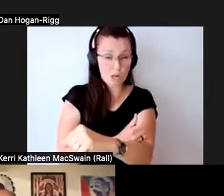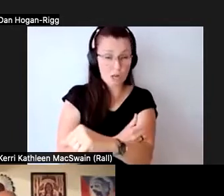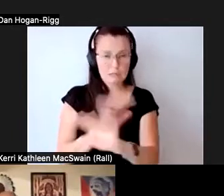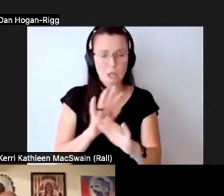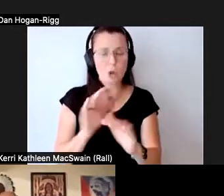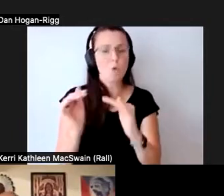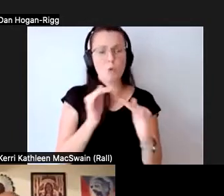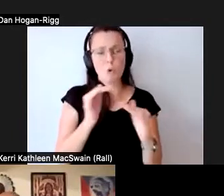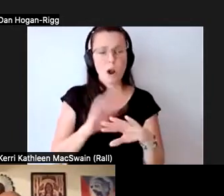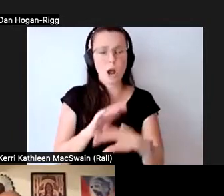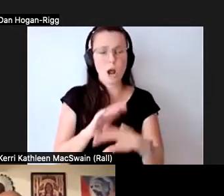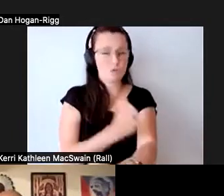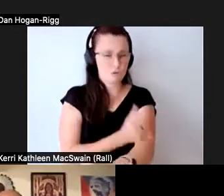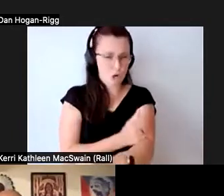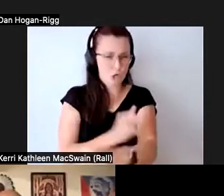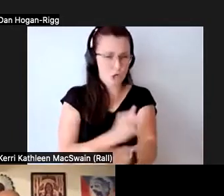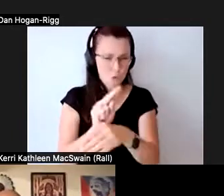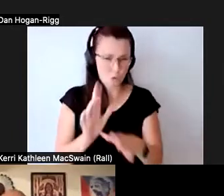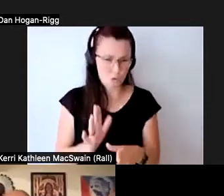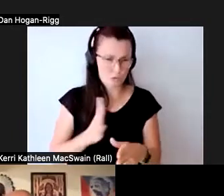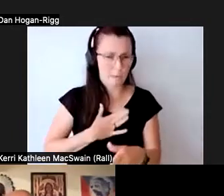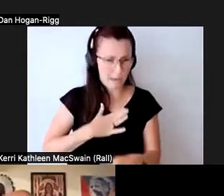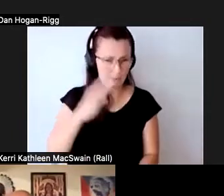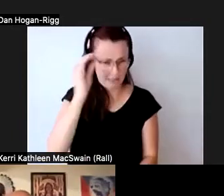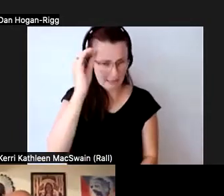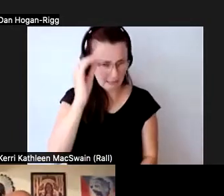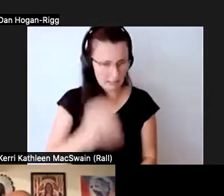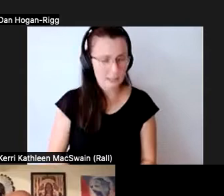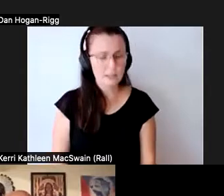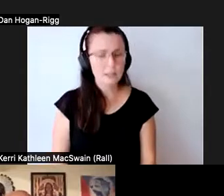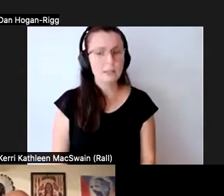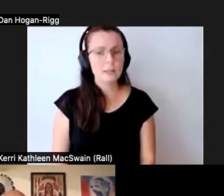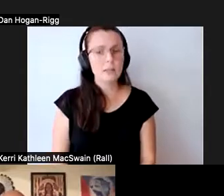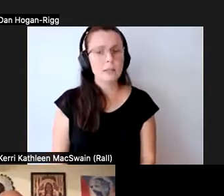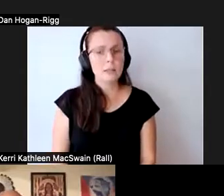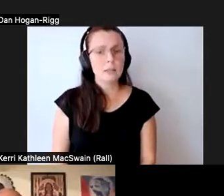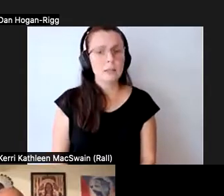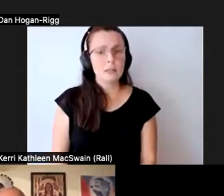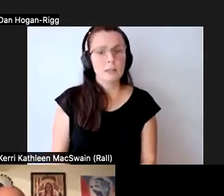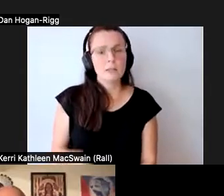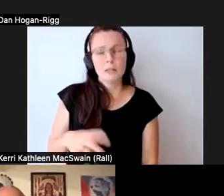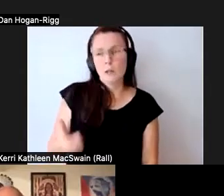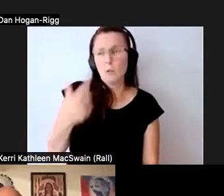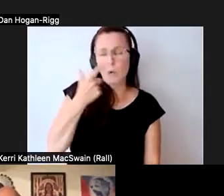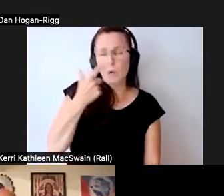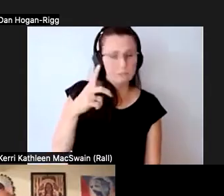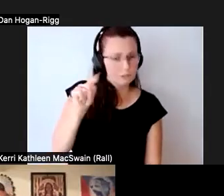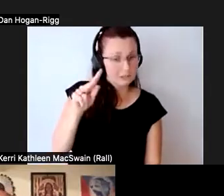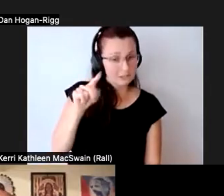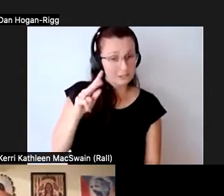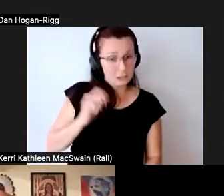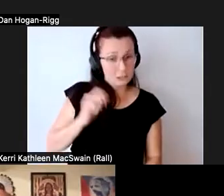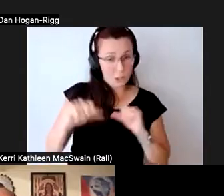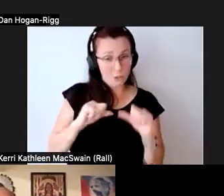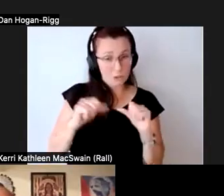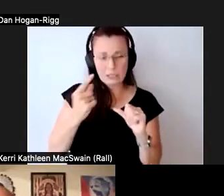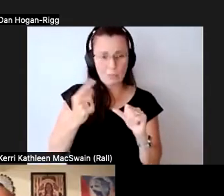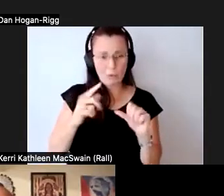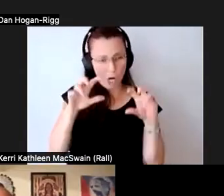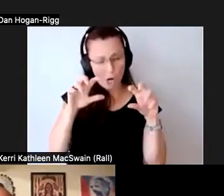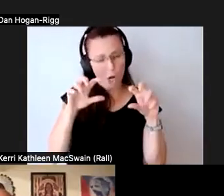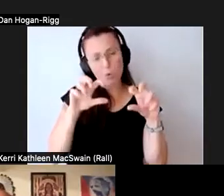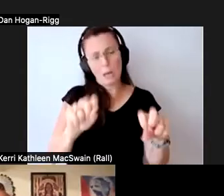drugs, we watch these shows where we're watching someone get arrested on coming off a plane with half a